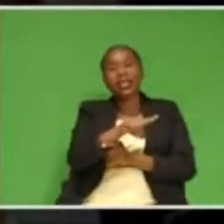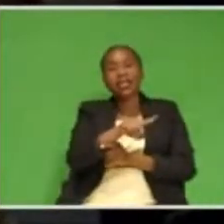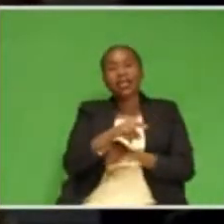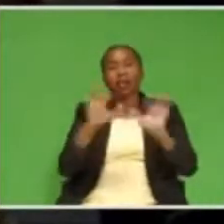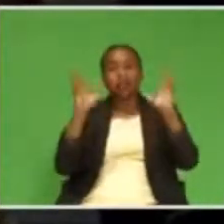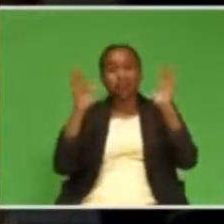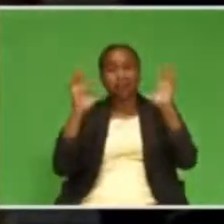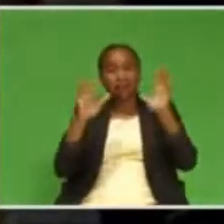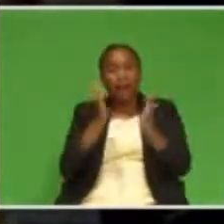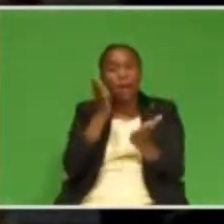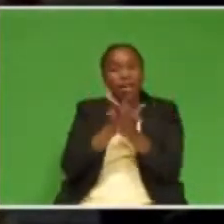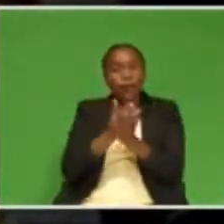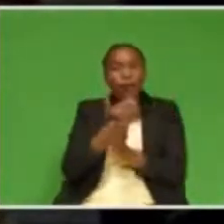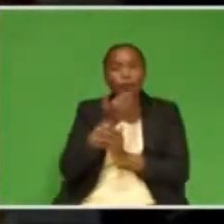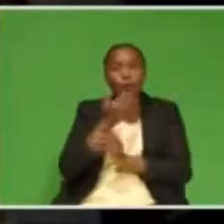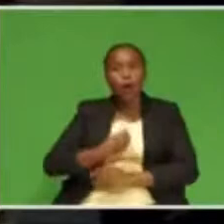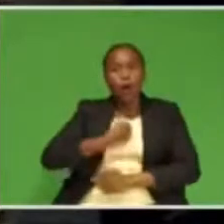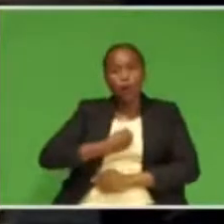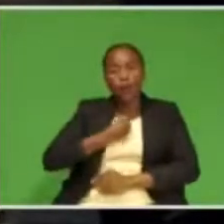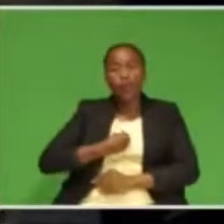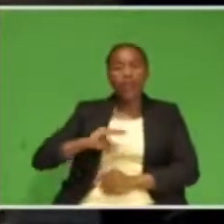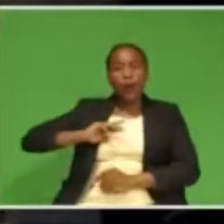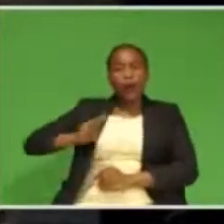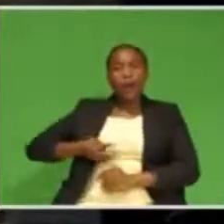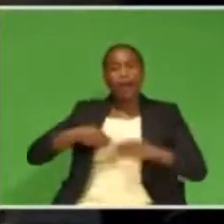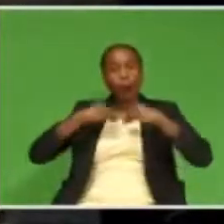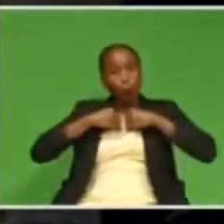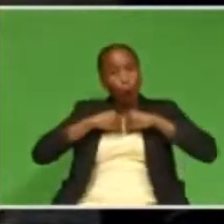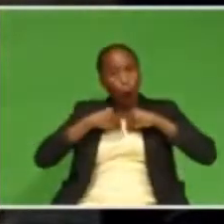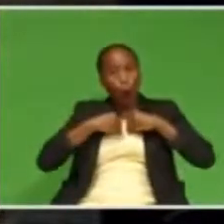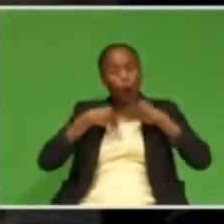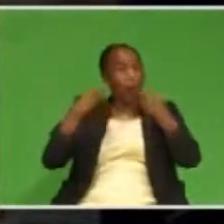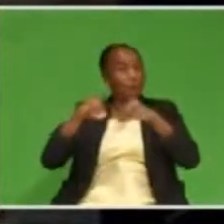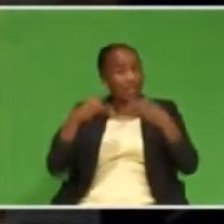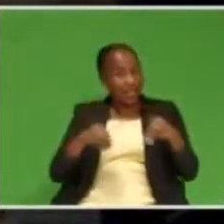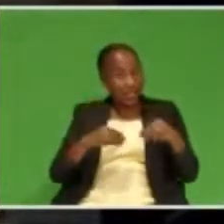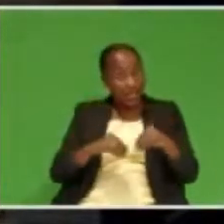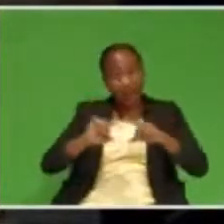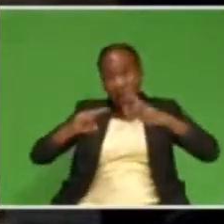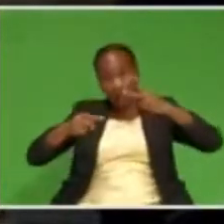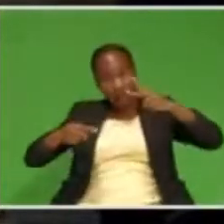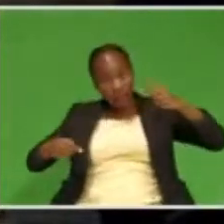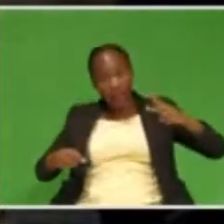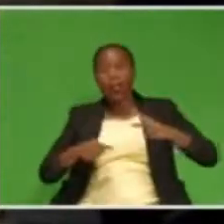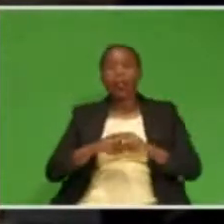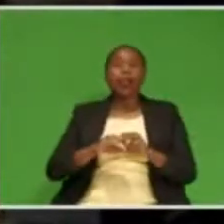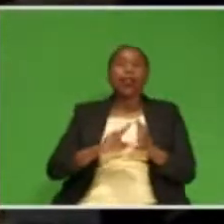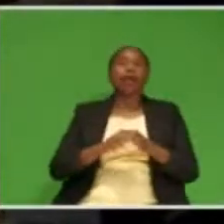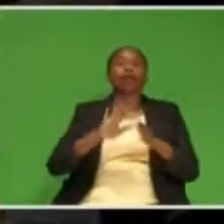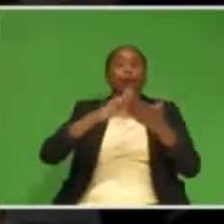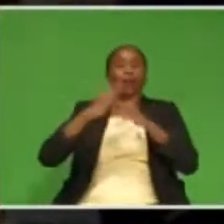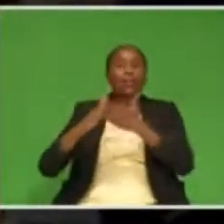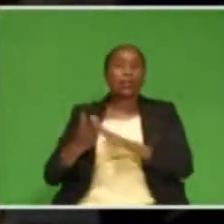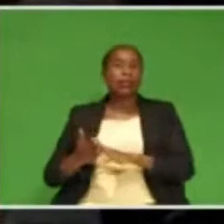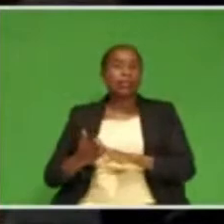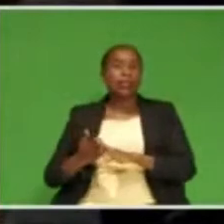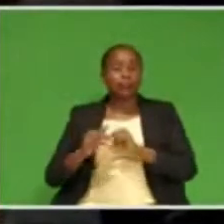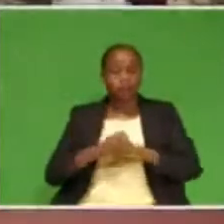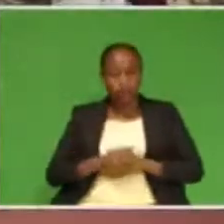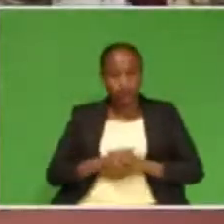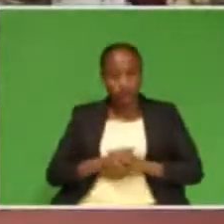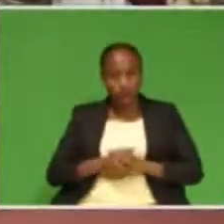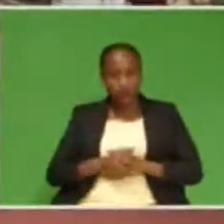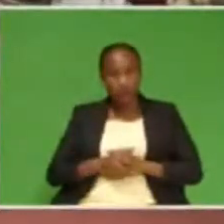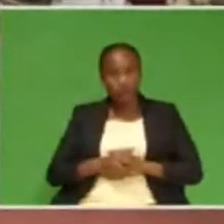particularly to the youth, the women-owned businesses, and other underserved communities. As the